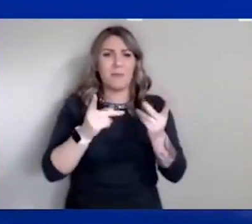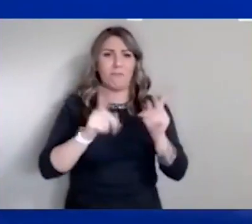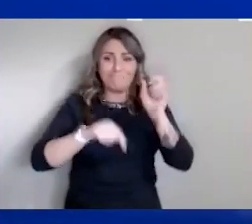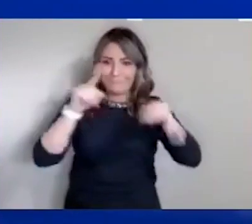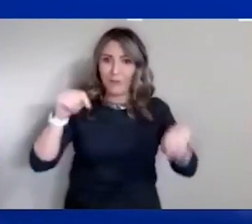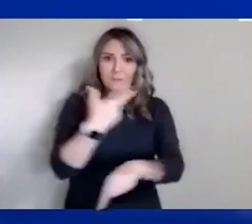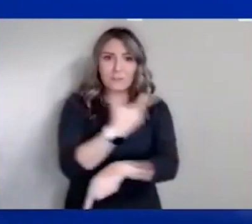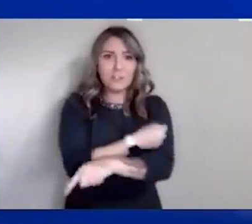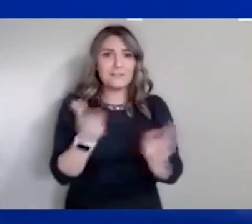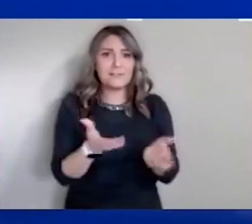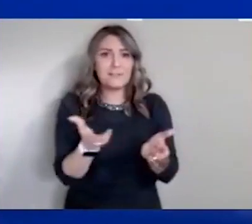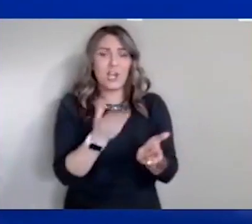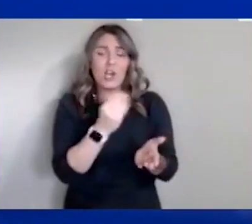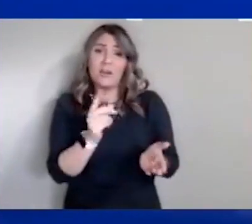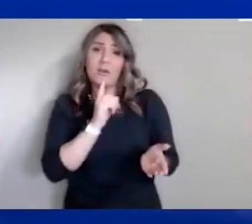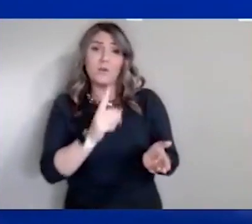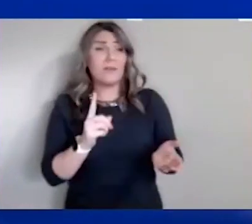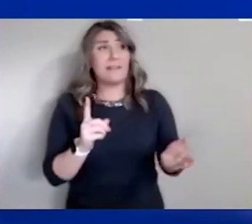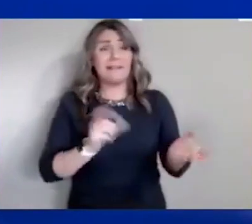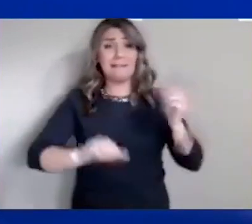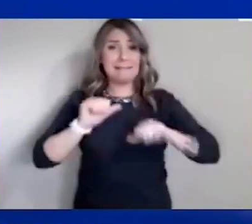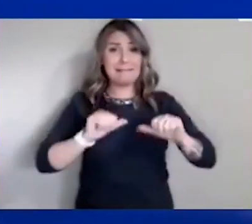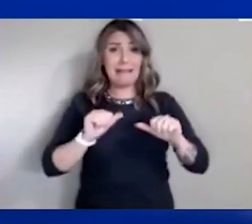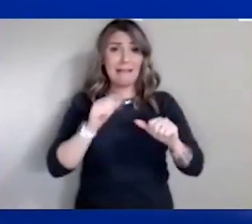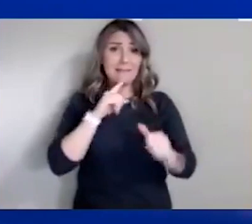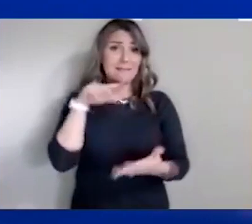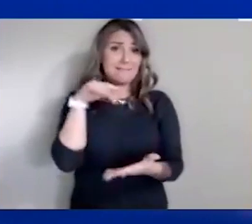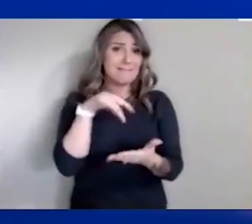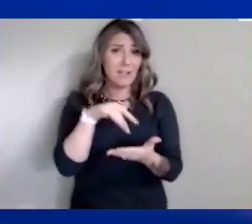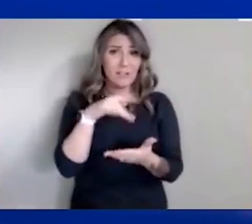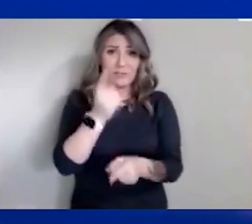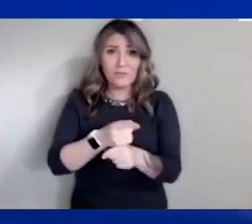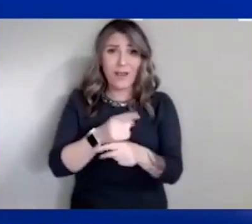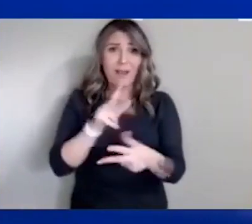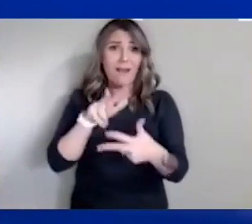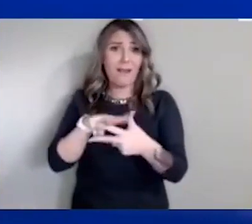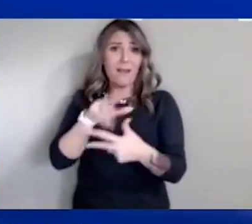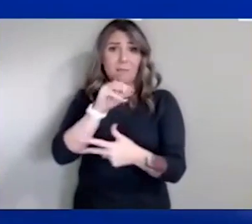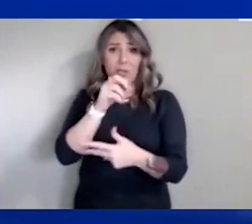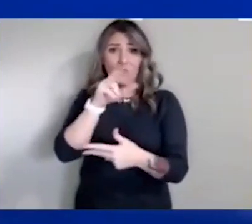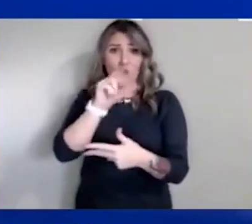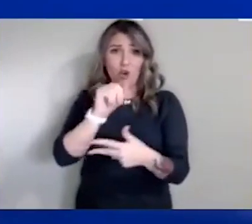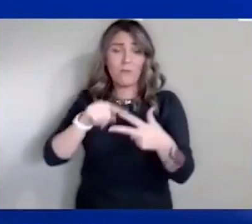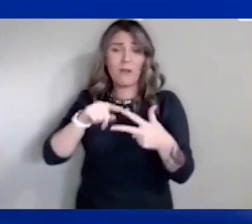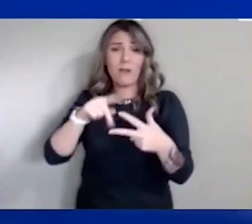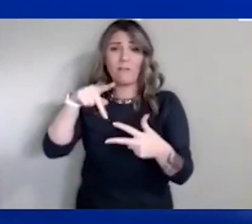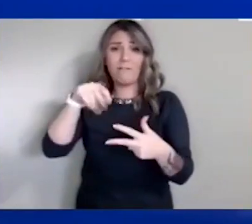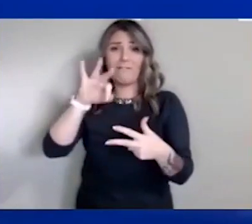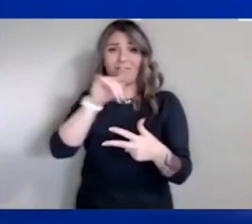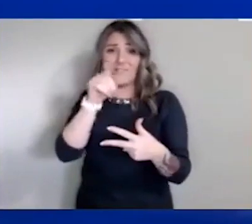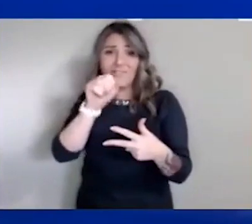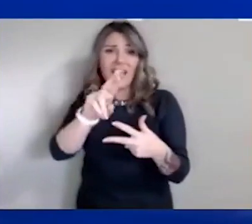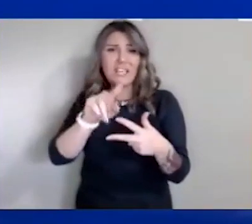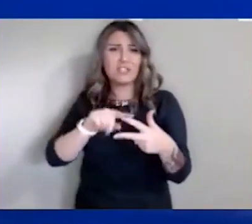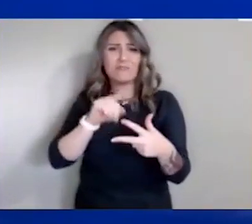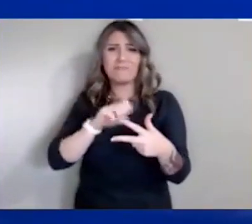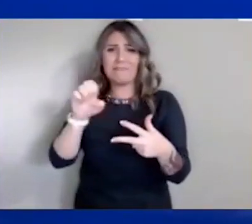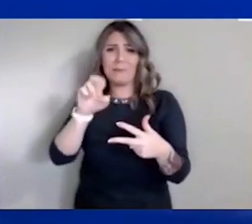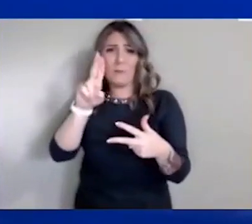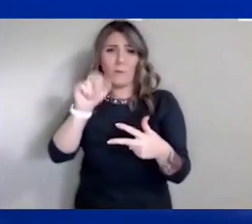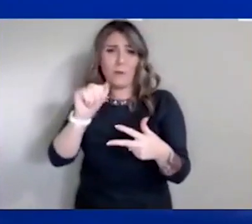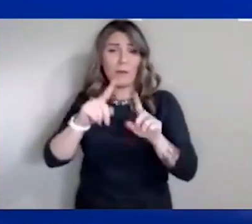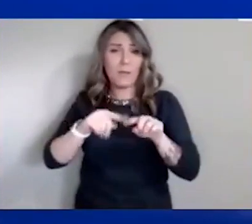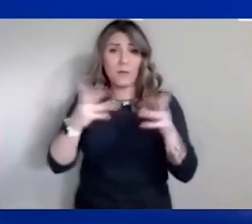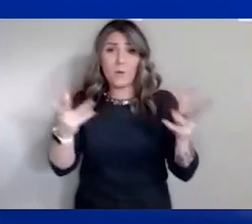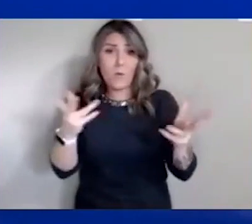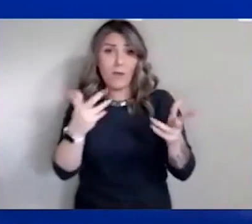ourselves, which is really the size of one of the studies by itself, right? And Moderna and Pfizer, there's some of their data they got their EUA on. That was based upon the number of patients we've